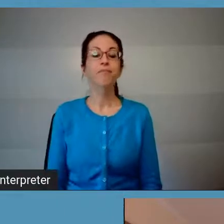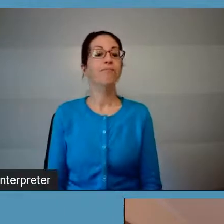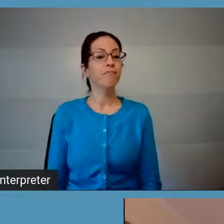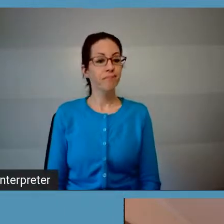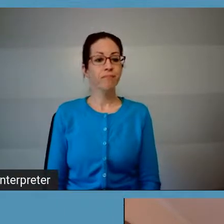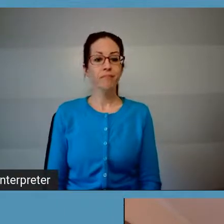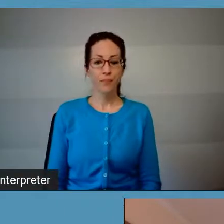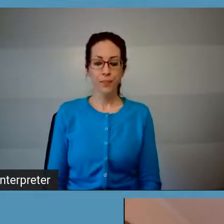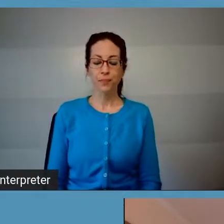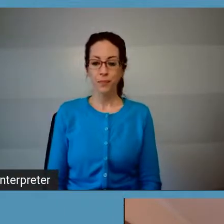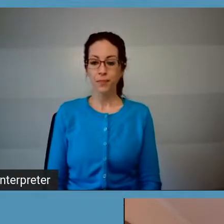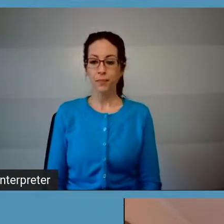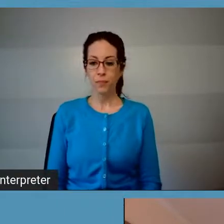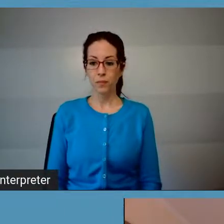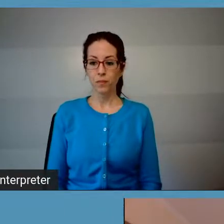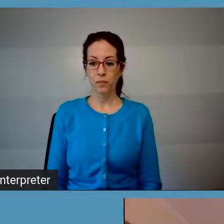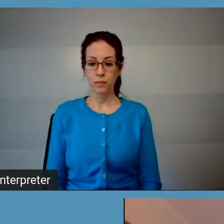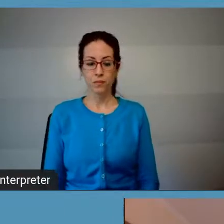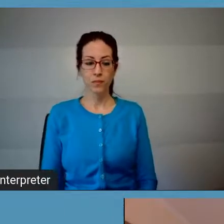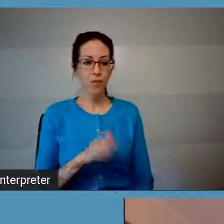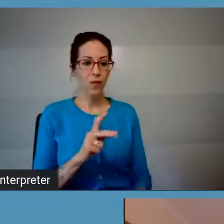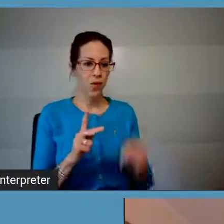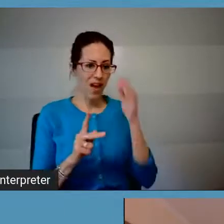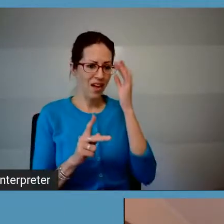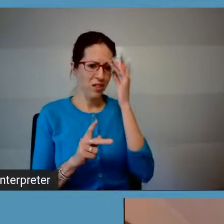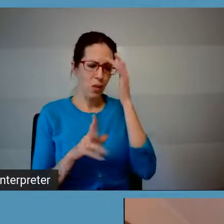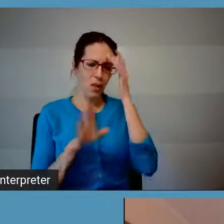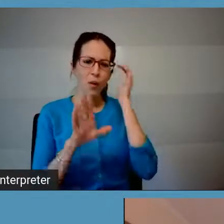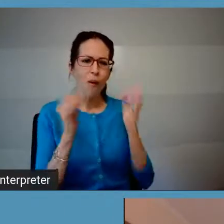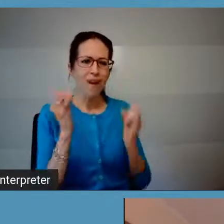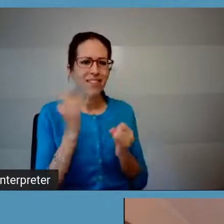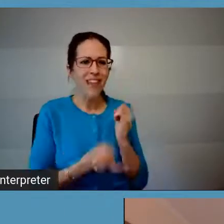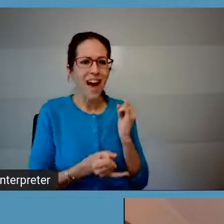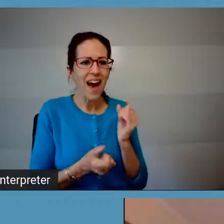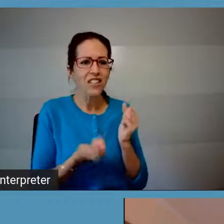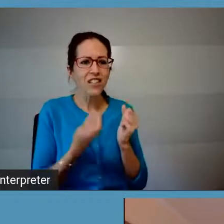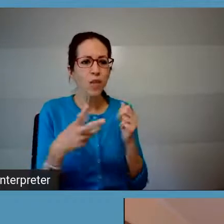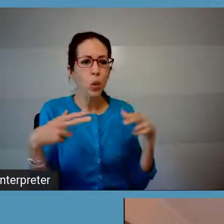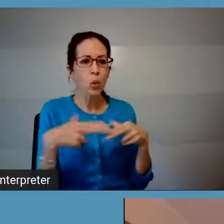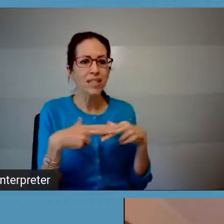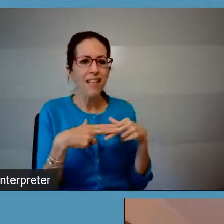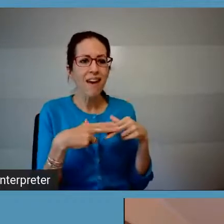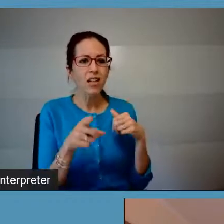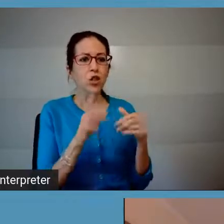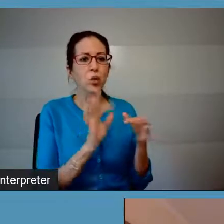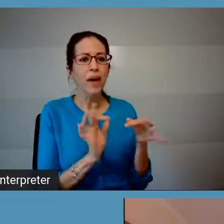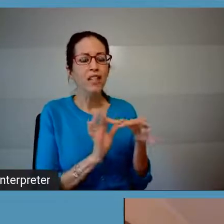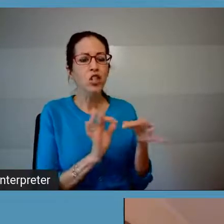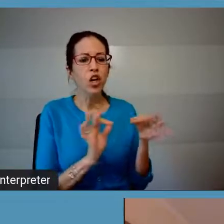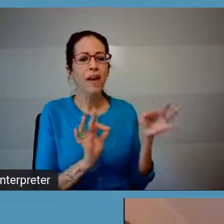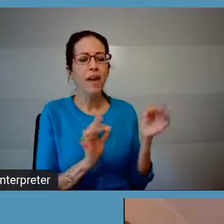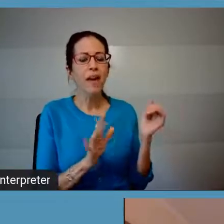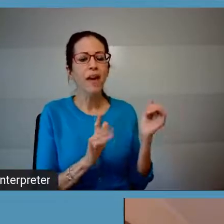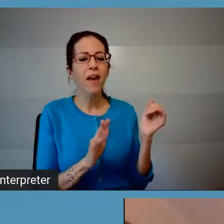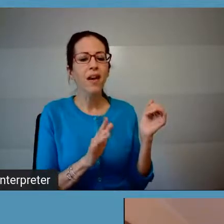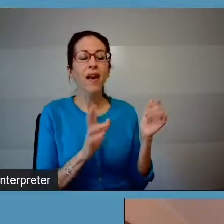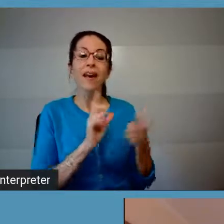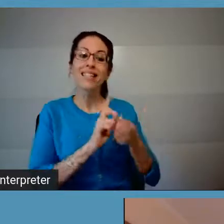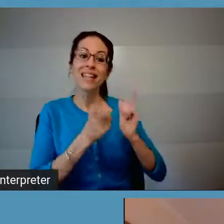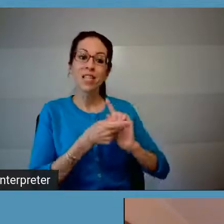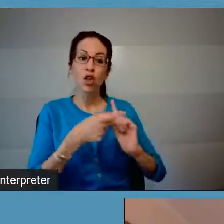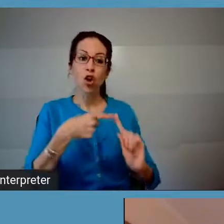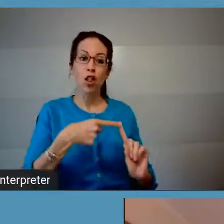Okay, and just in your last few slides of your presentation, you talked a little bit about the fact that digital